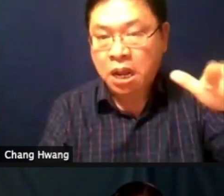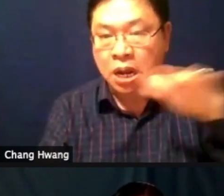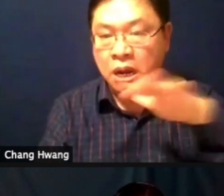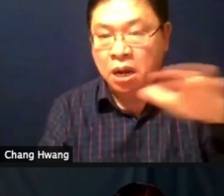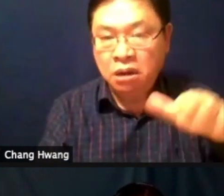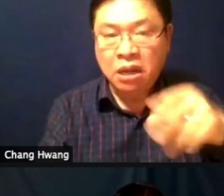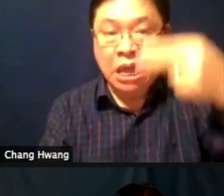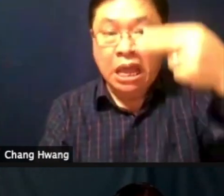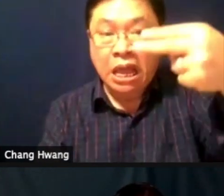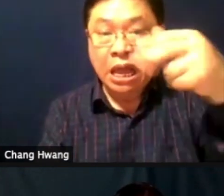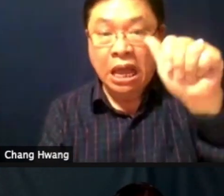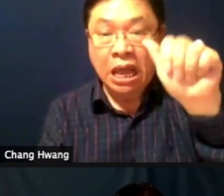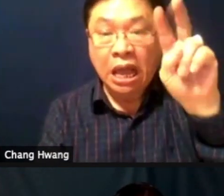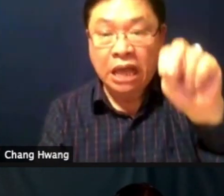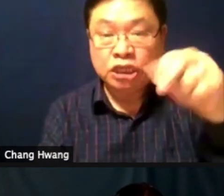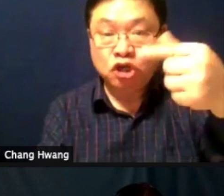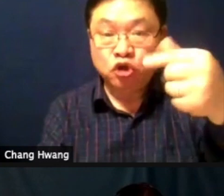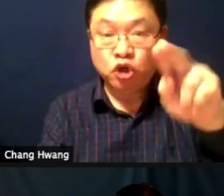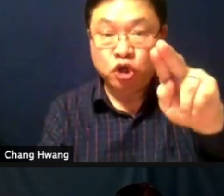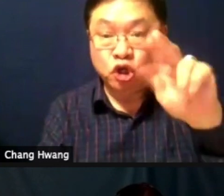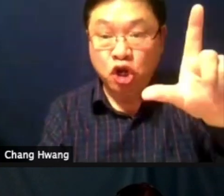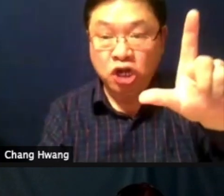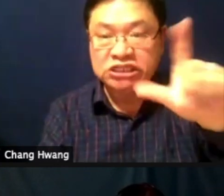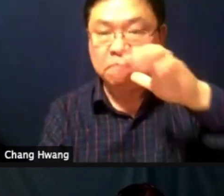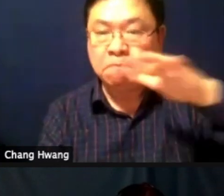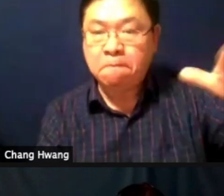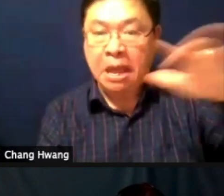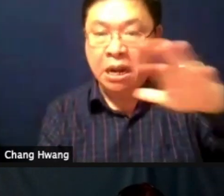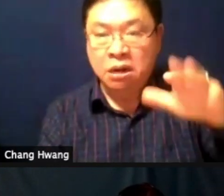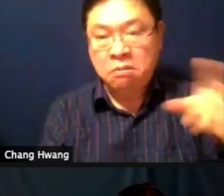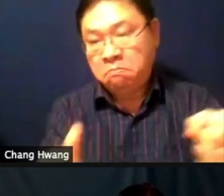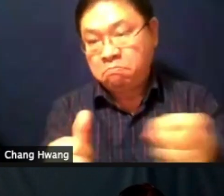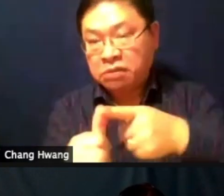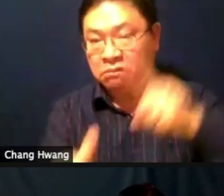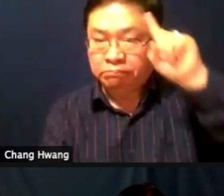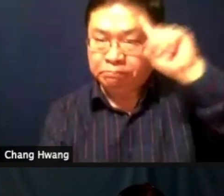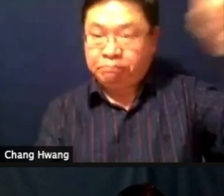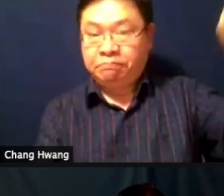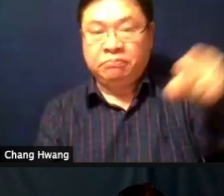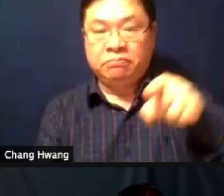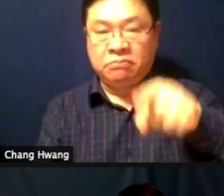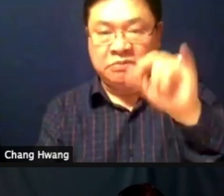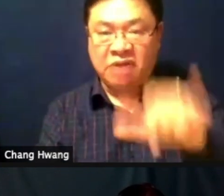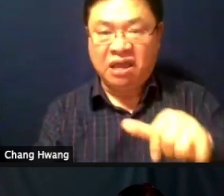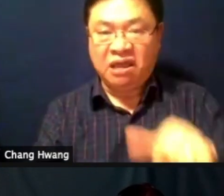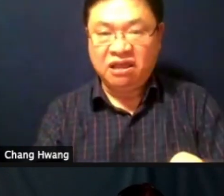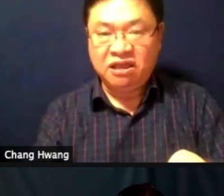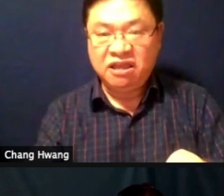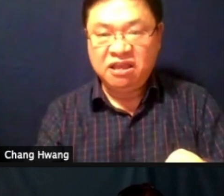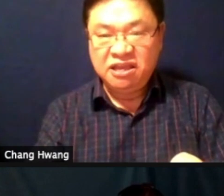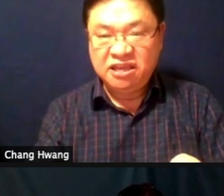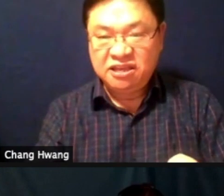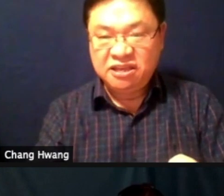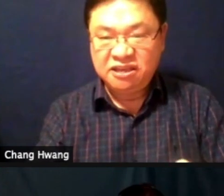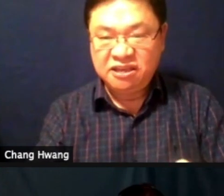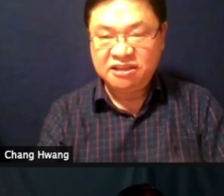Sign Language. And that led to the advent of the Hangu fingerprinting. This was the